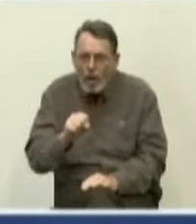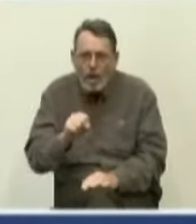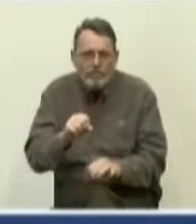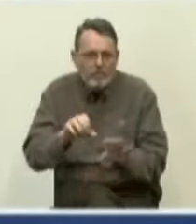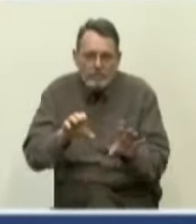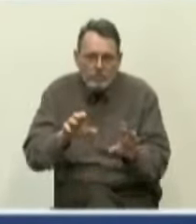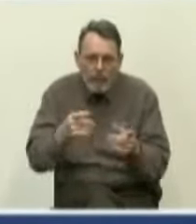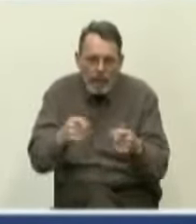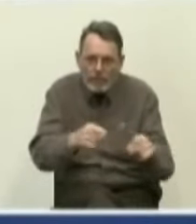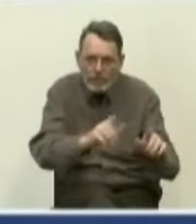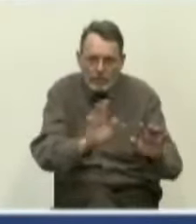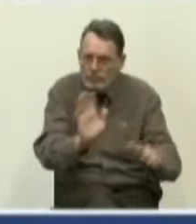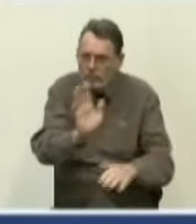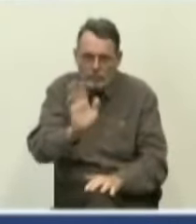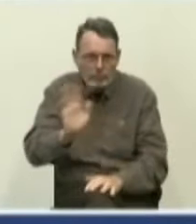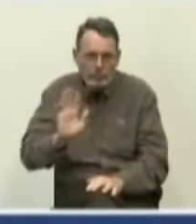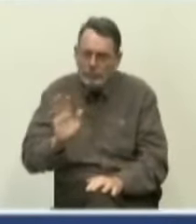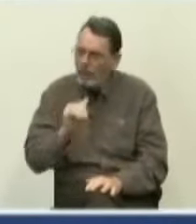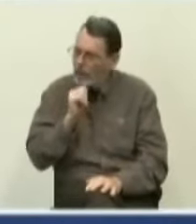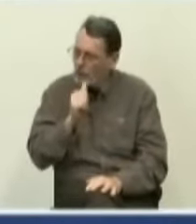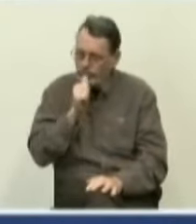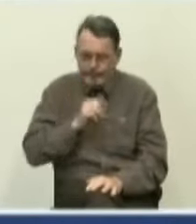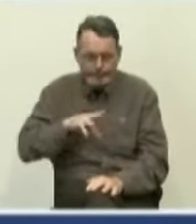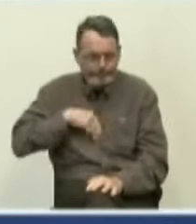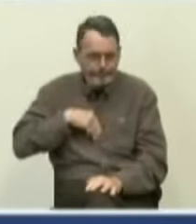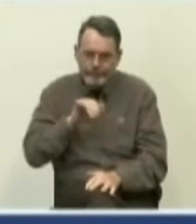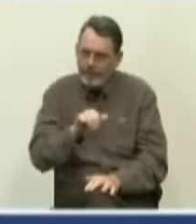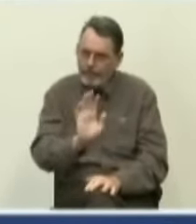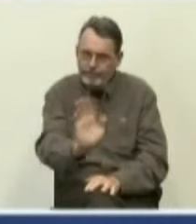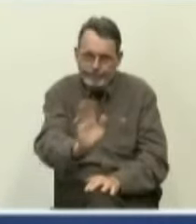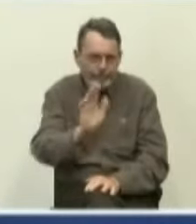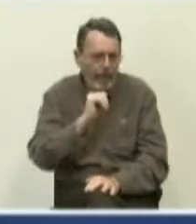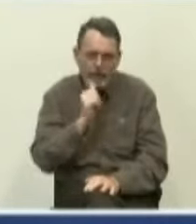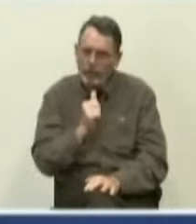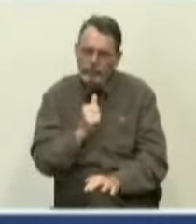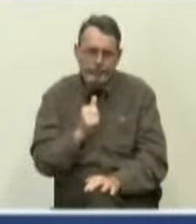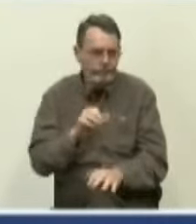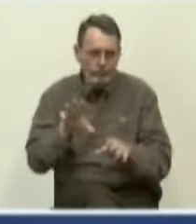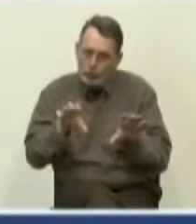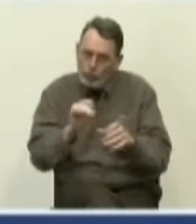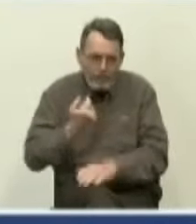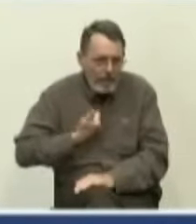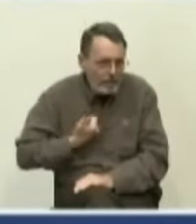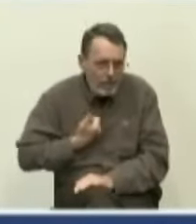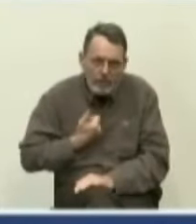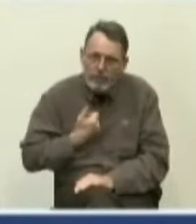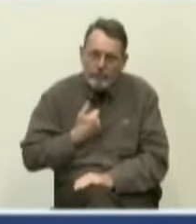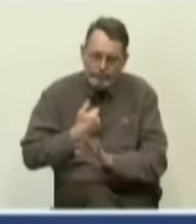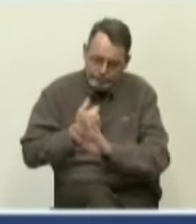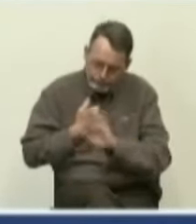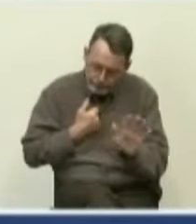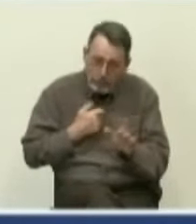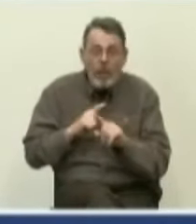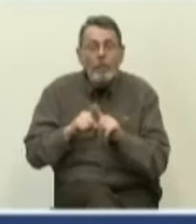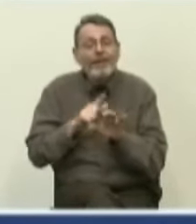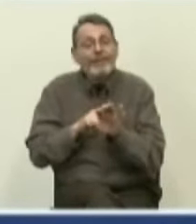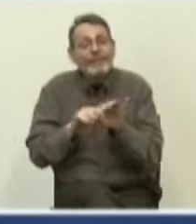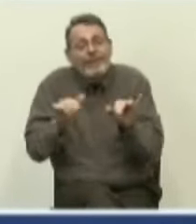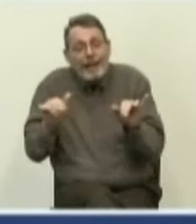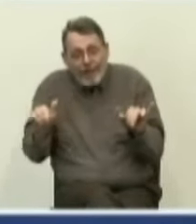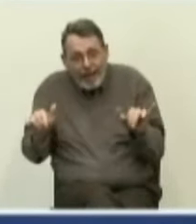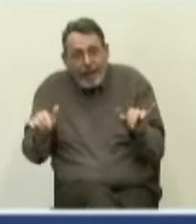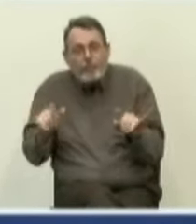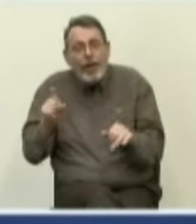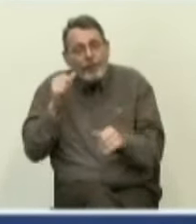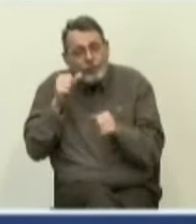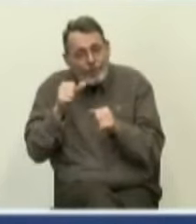do not tolerate it. I do not indulge in it or anything of that nature. But at the same time, you have to